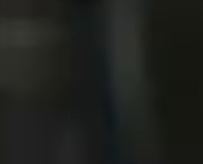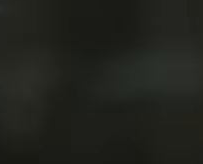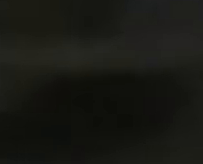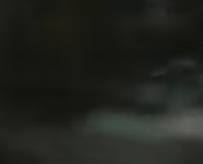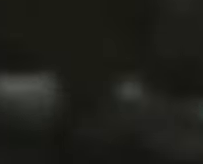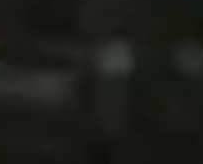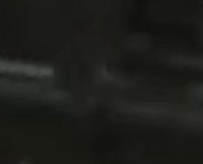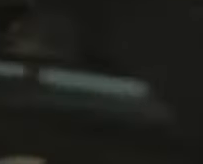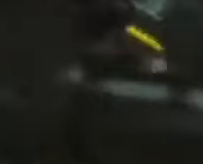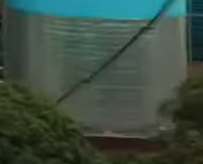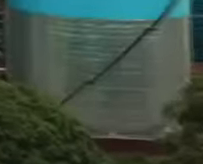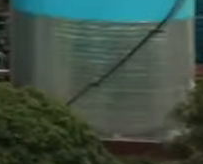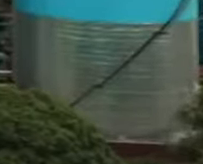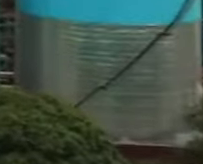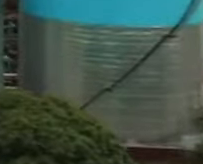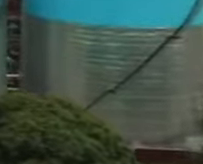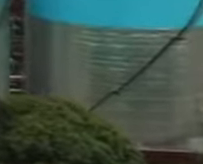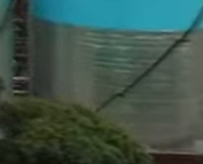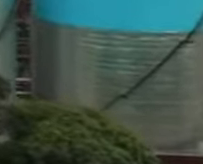tujivunie